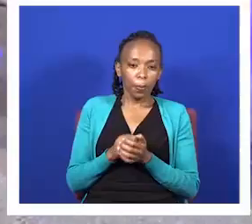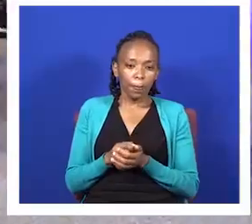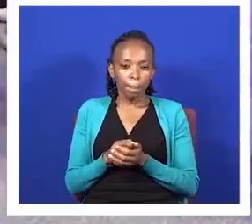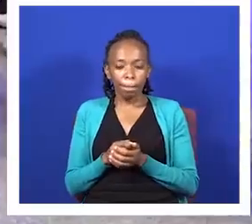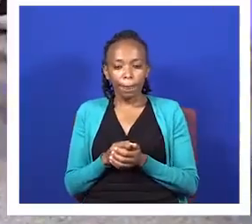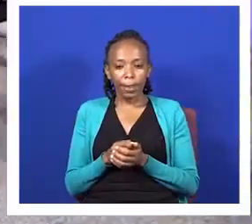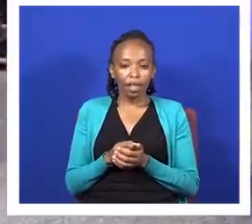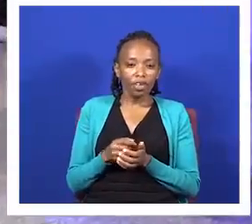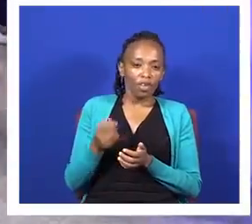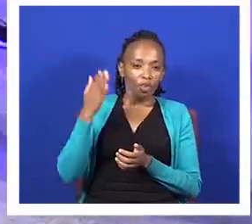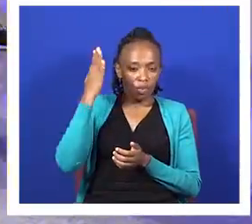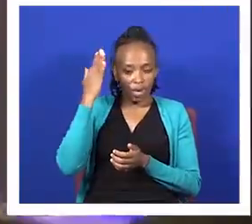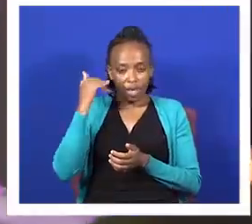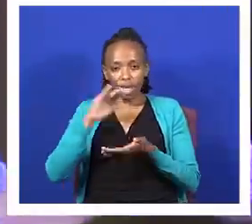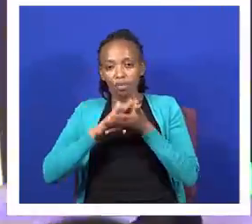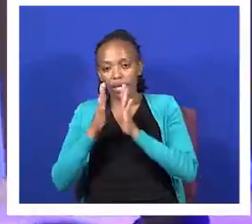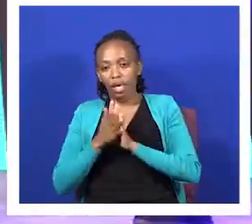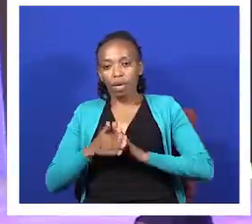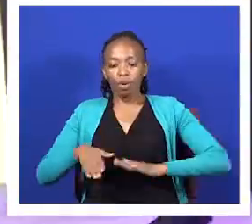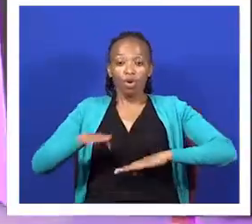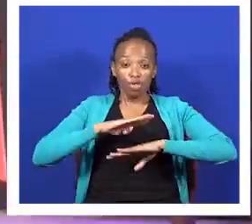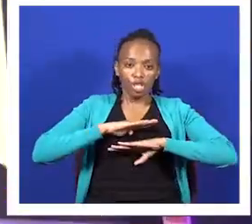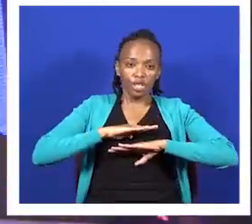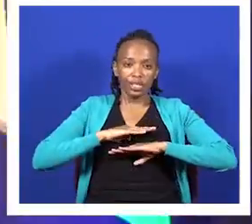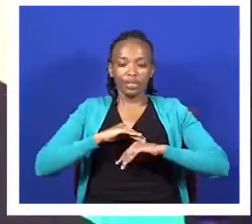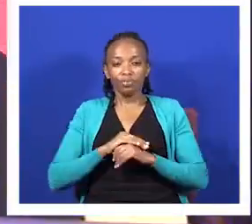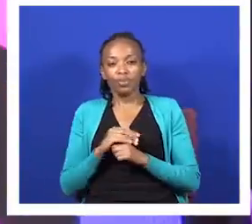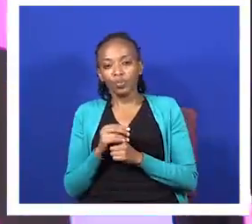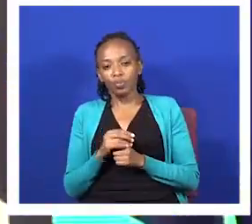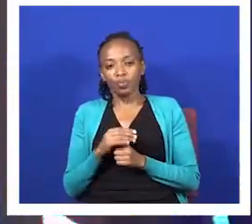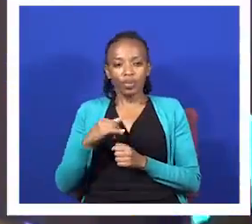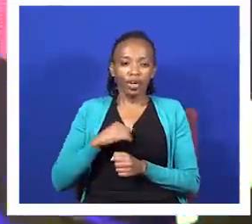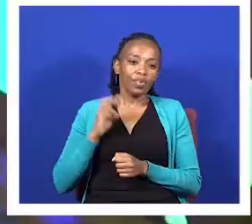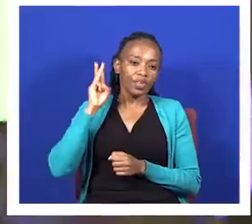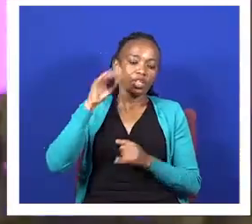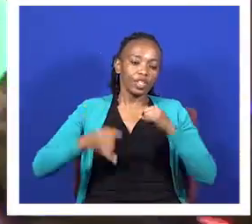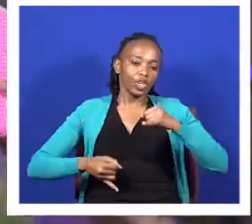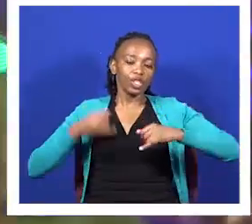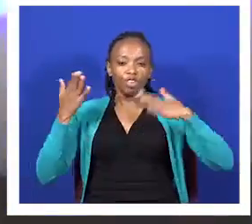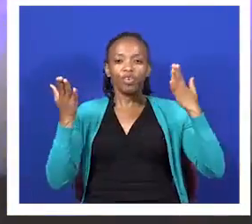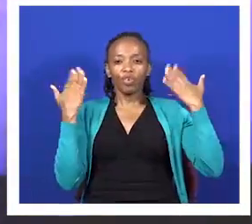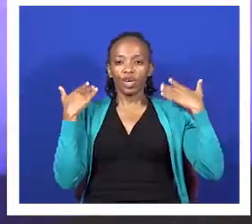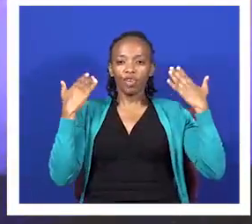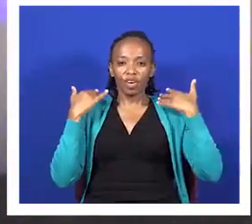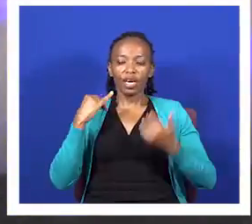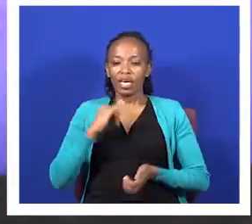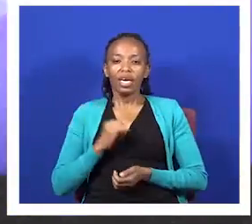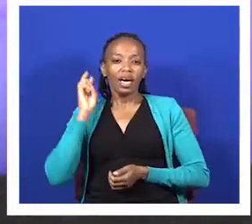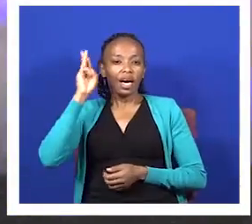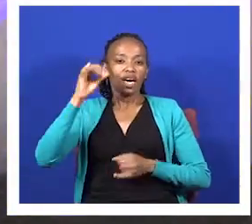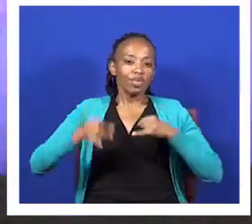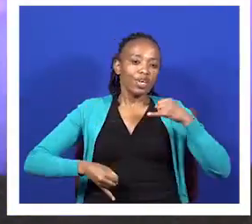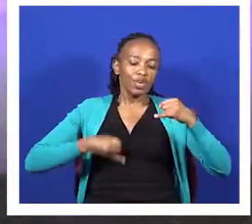righteousness, for they will be filled. I will rejoice